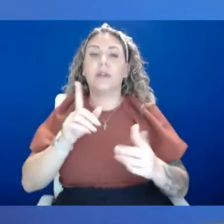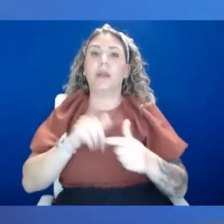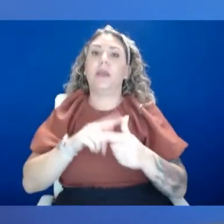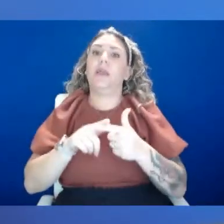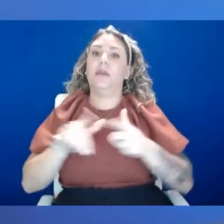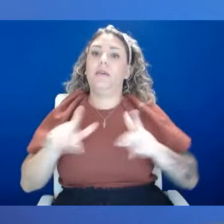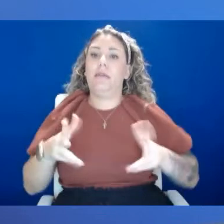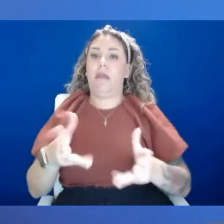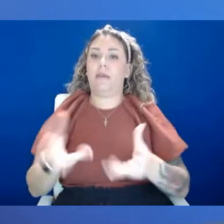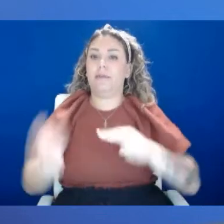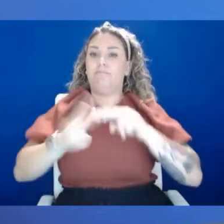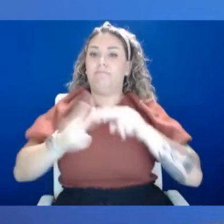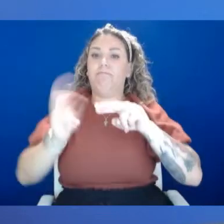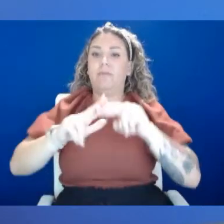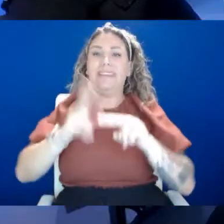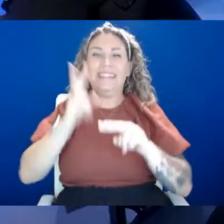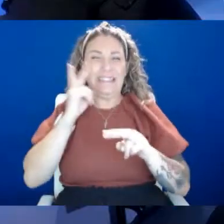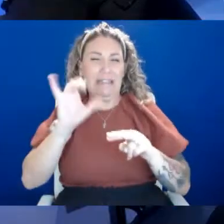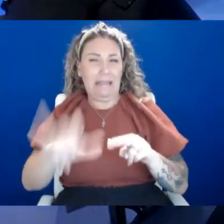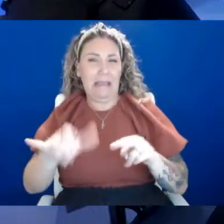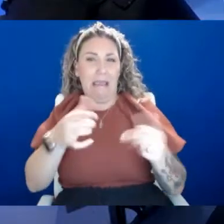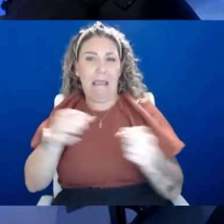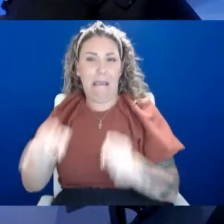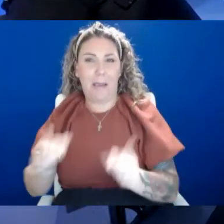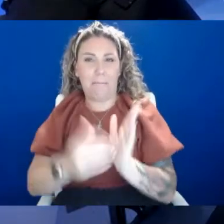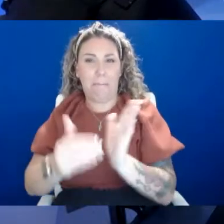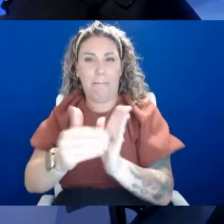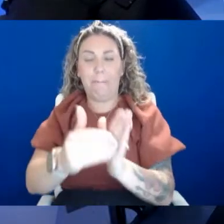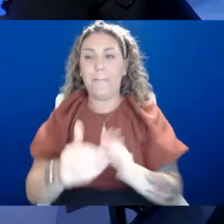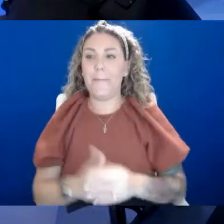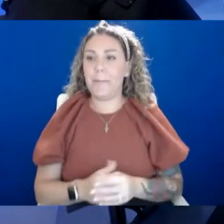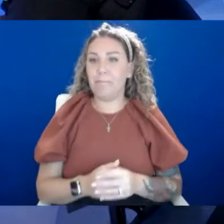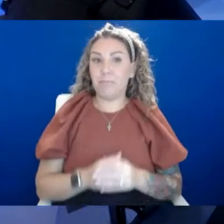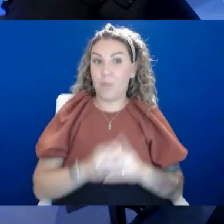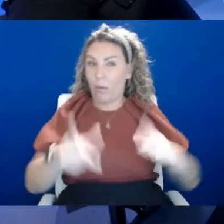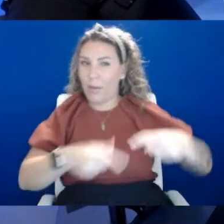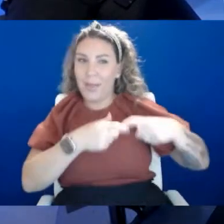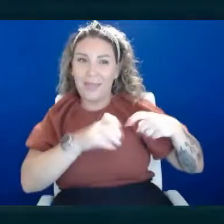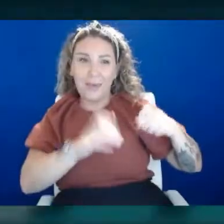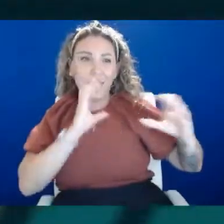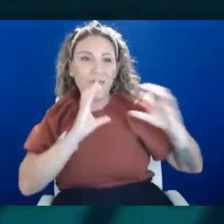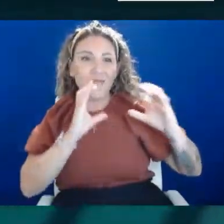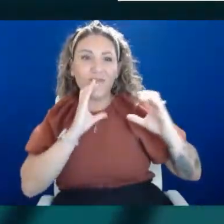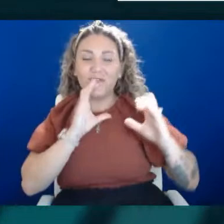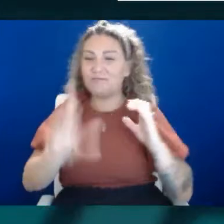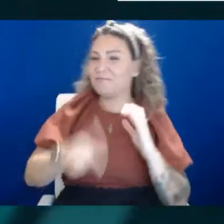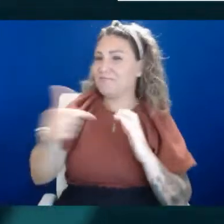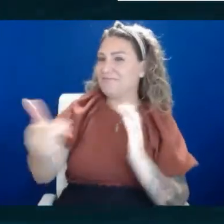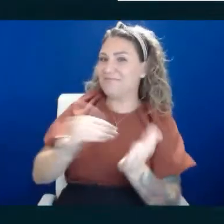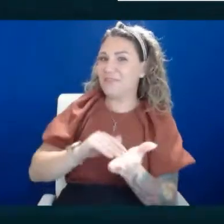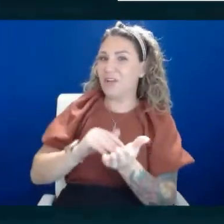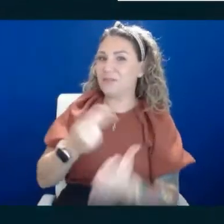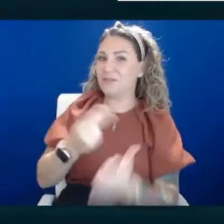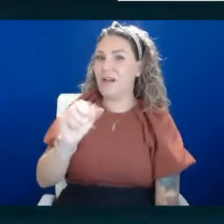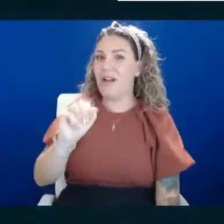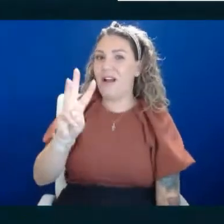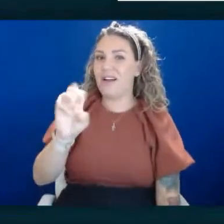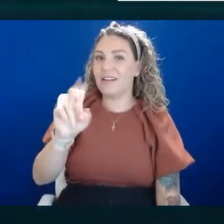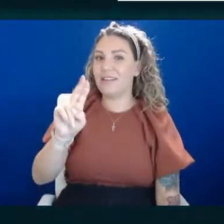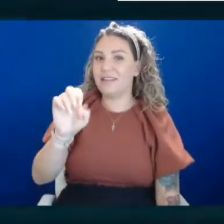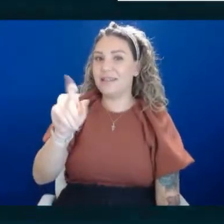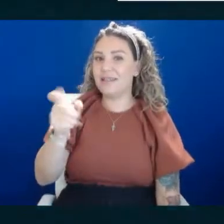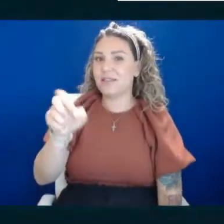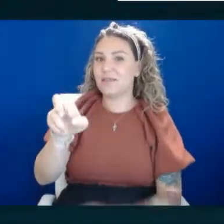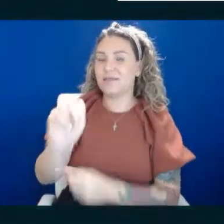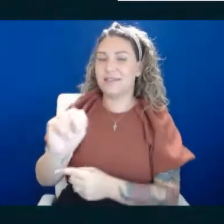seeing this trend. All right. I'm going to hang tight on this conversation. Let's get to Dr. Dana Hawkinson, Medical Director of Infection Prevention and